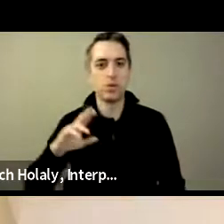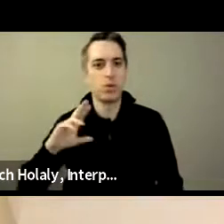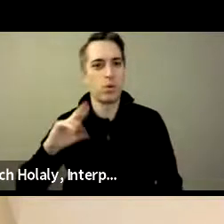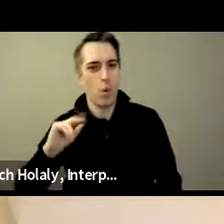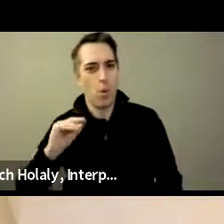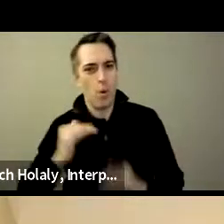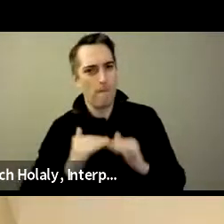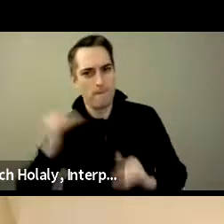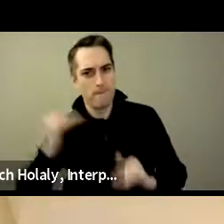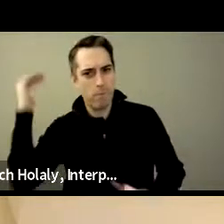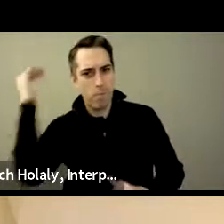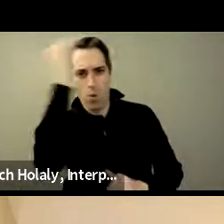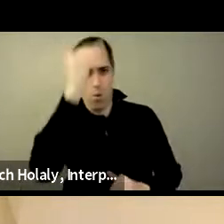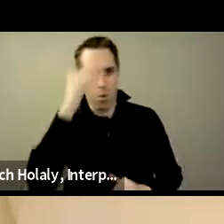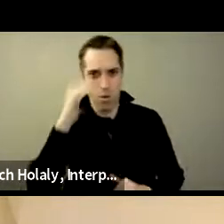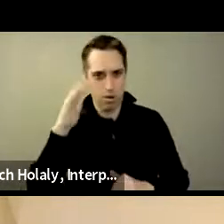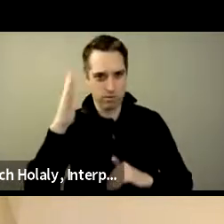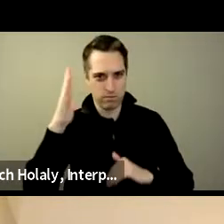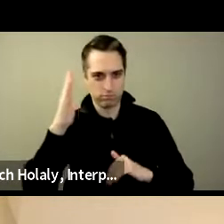much more than that now.